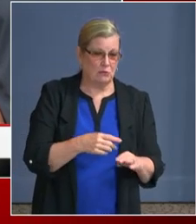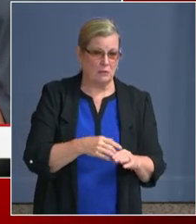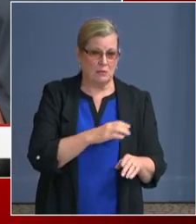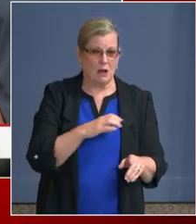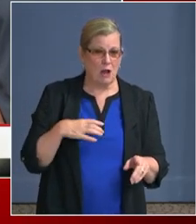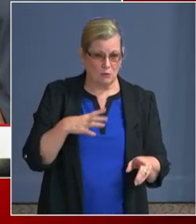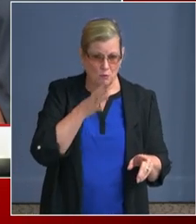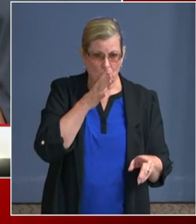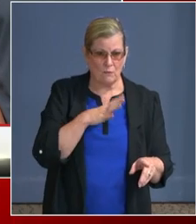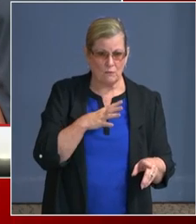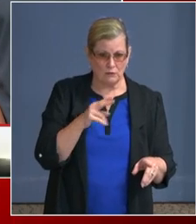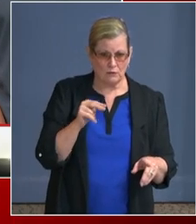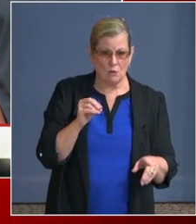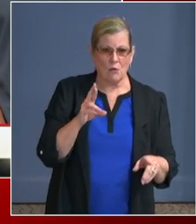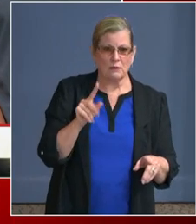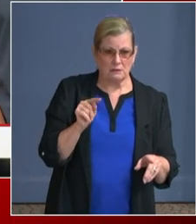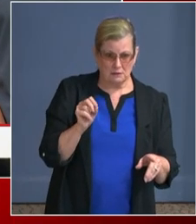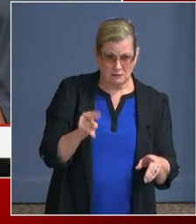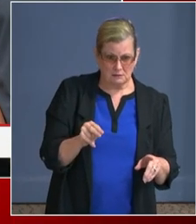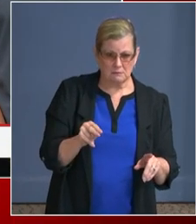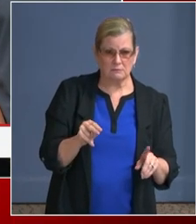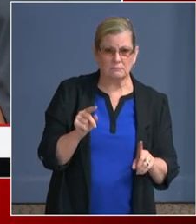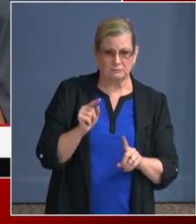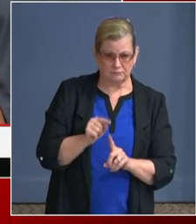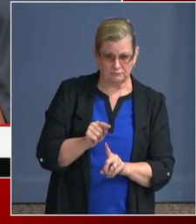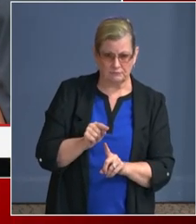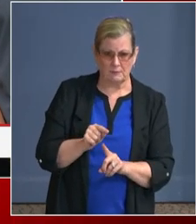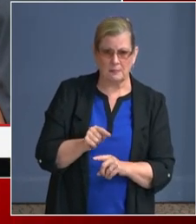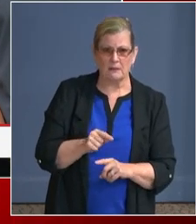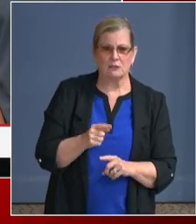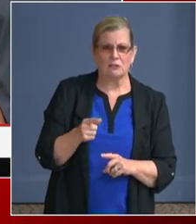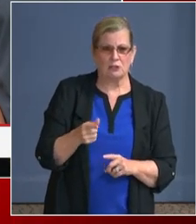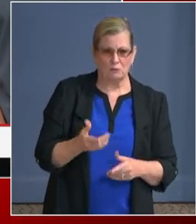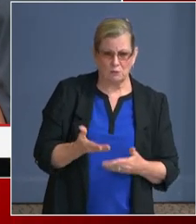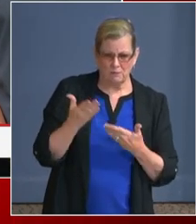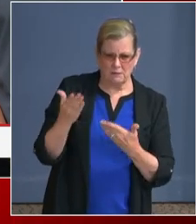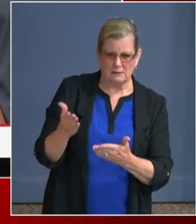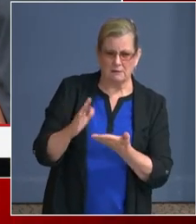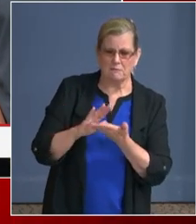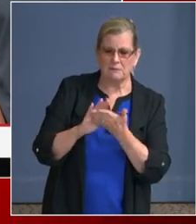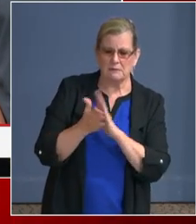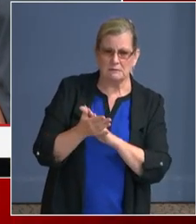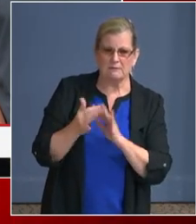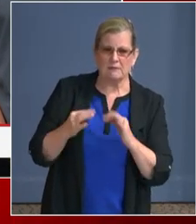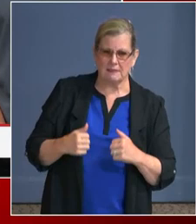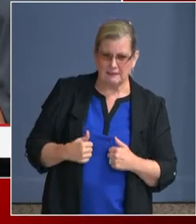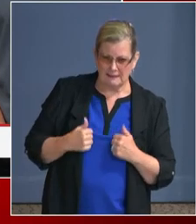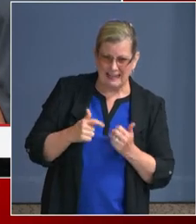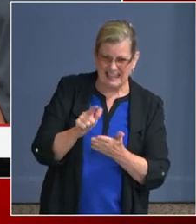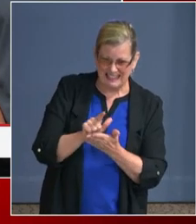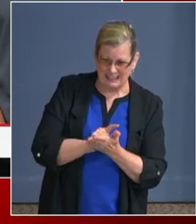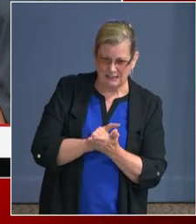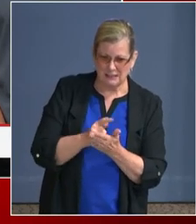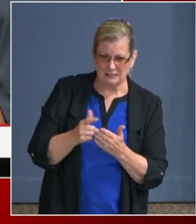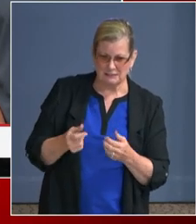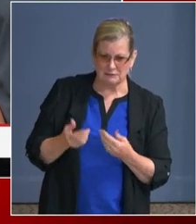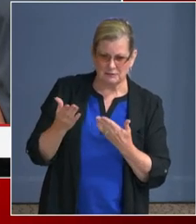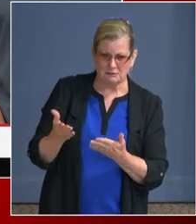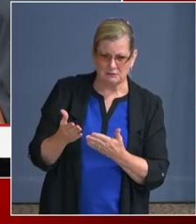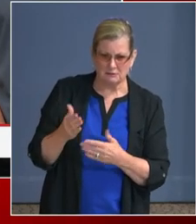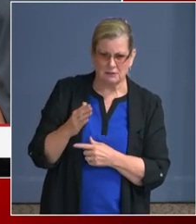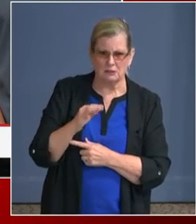as you know, has proposed a piece of legislation about the Jackson statue at Lafayette